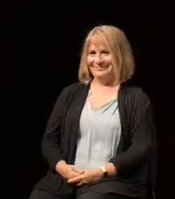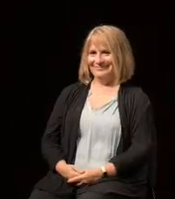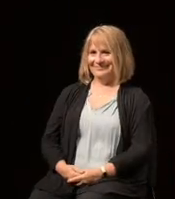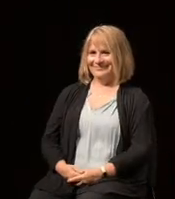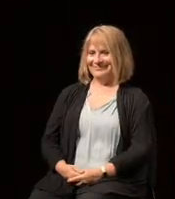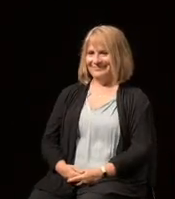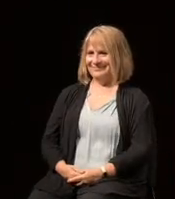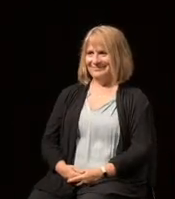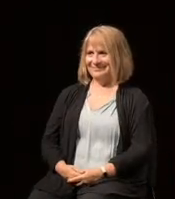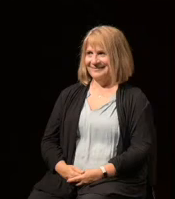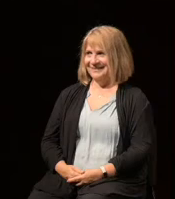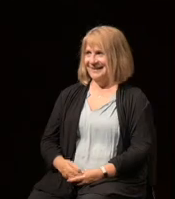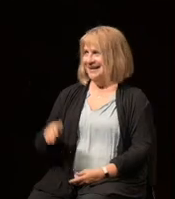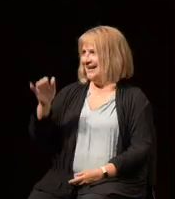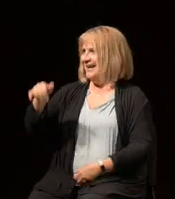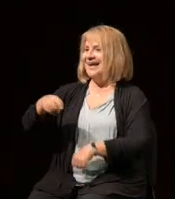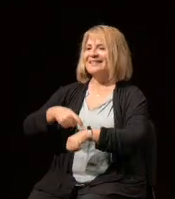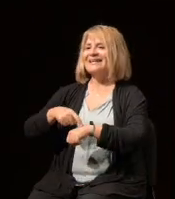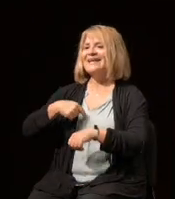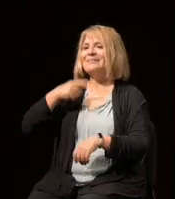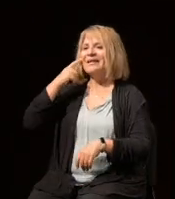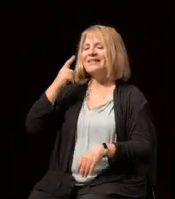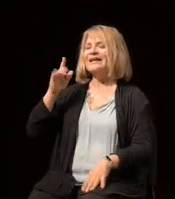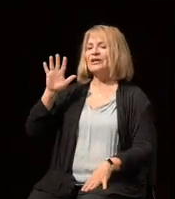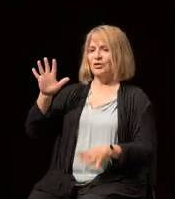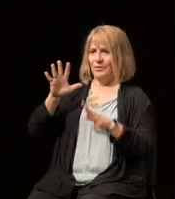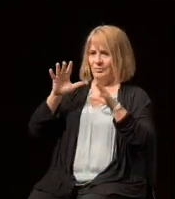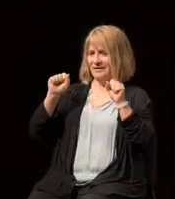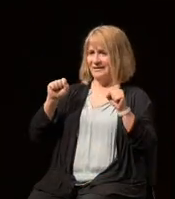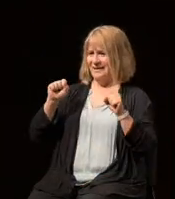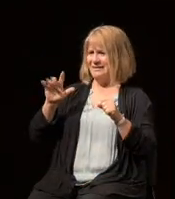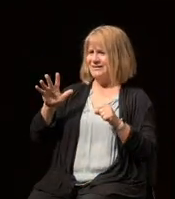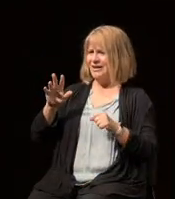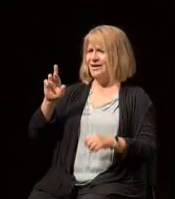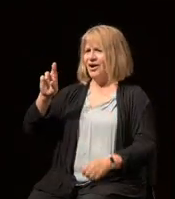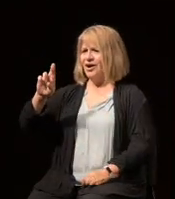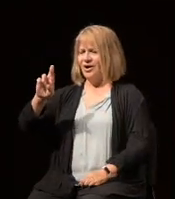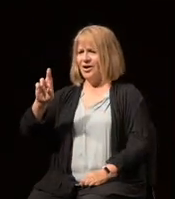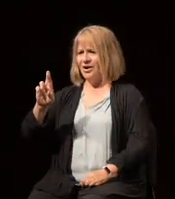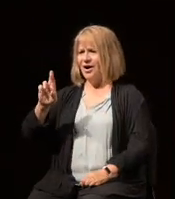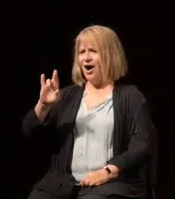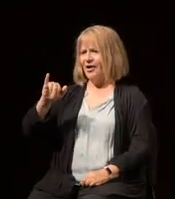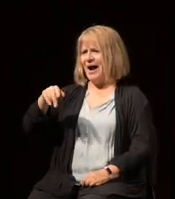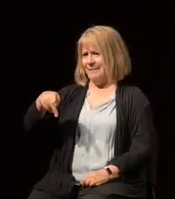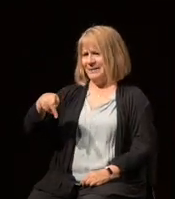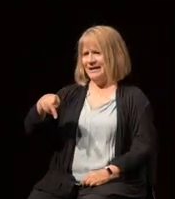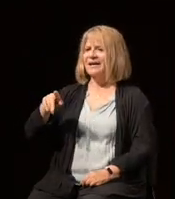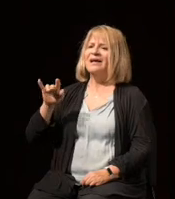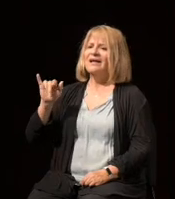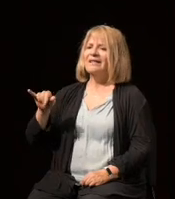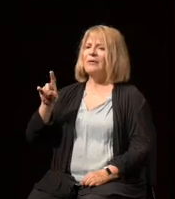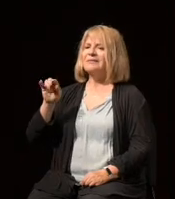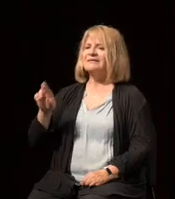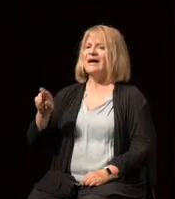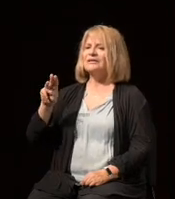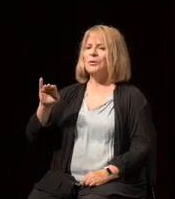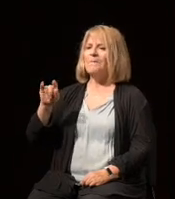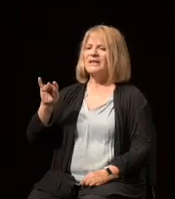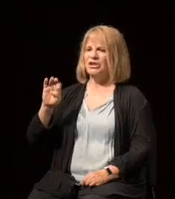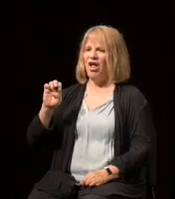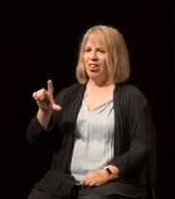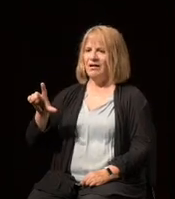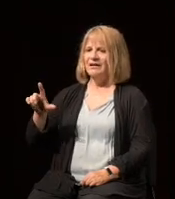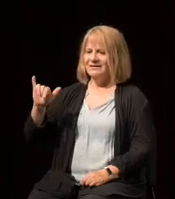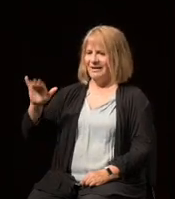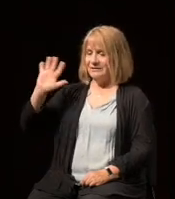But at that time, I think your president, may she rest in peace, it was Dr. Grace Mitchell, so that's how long ago it was. But there are